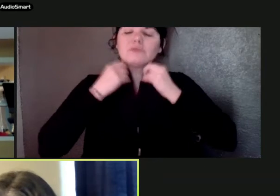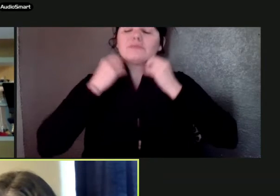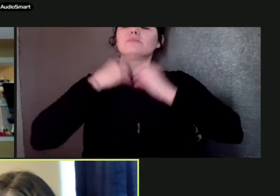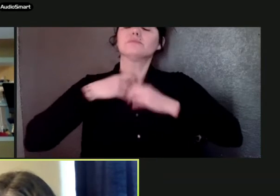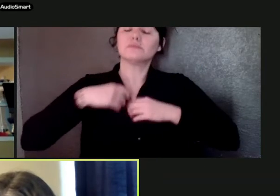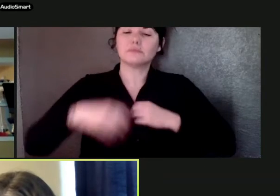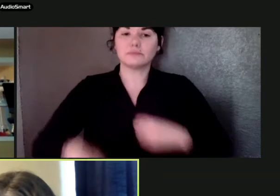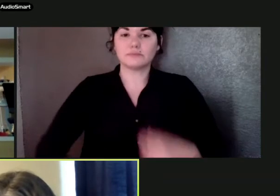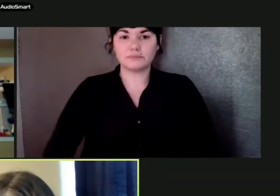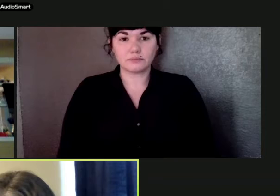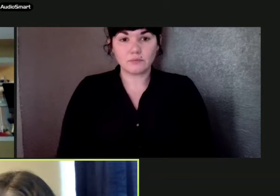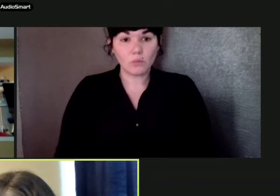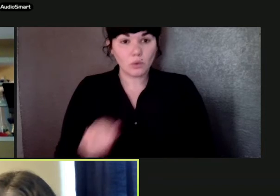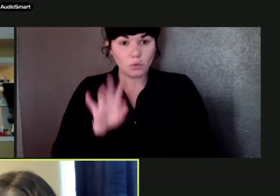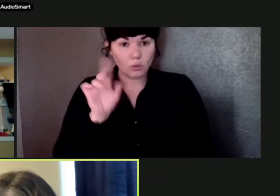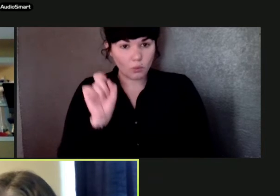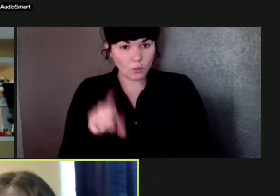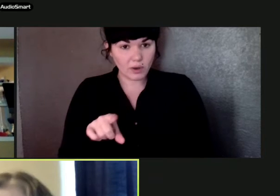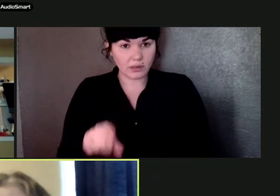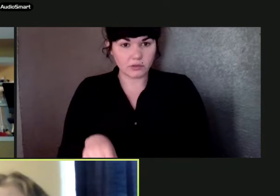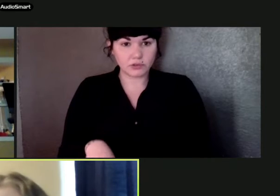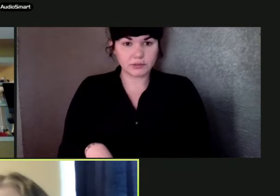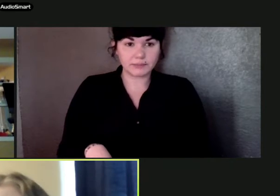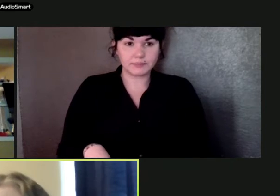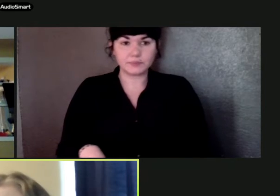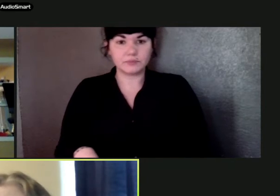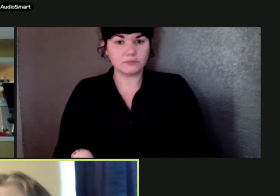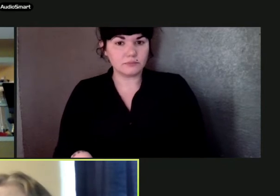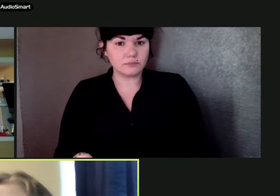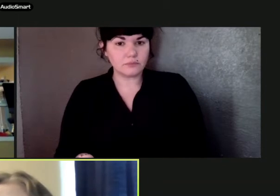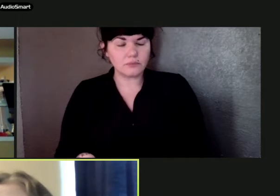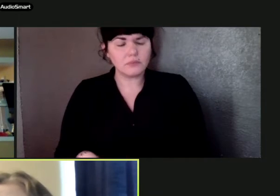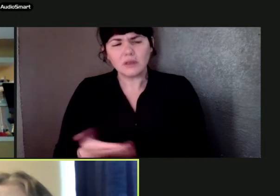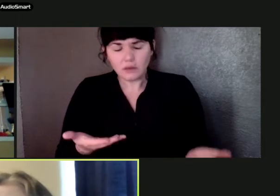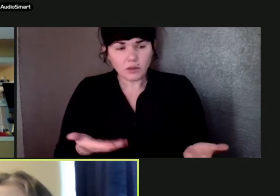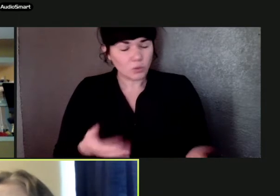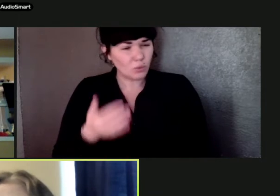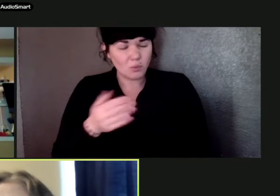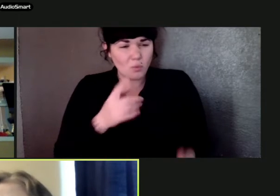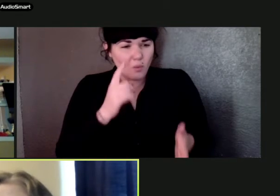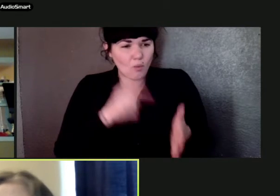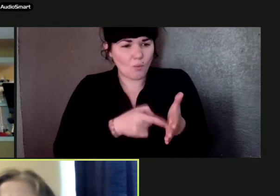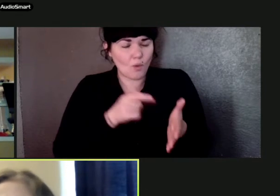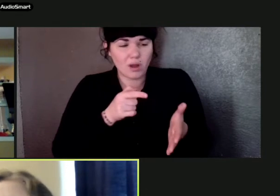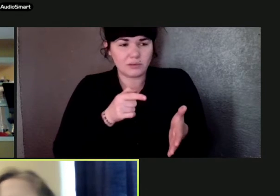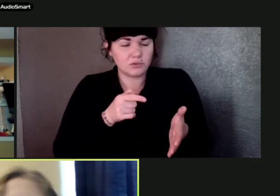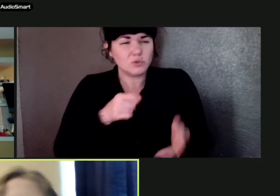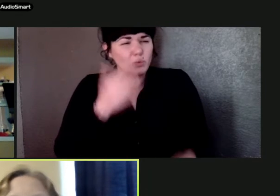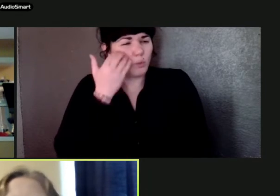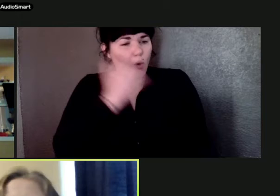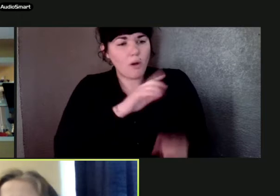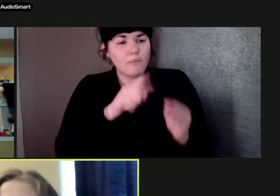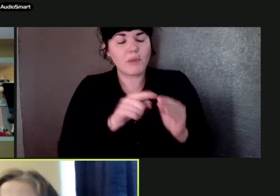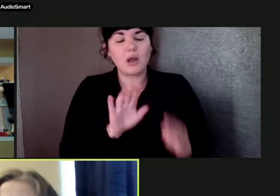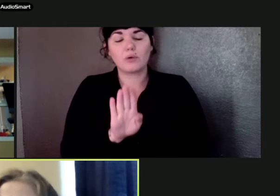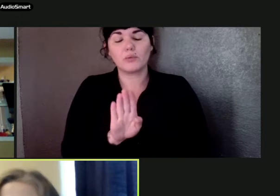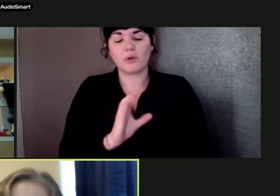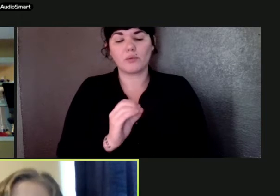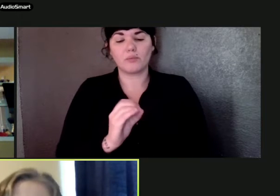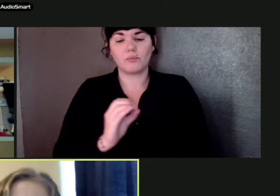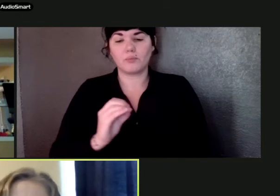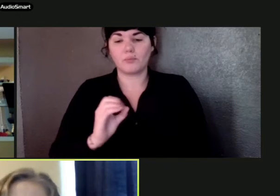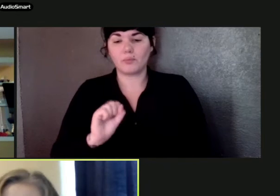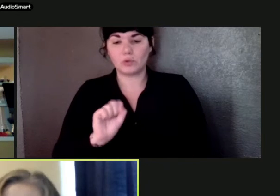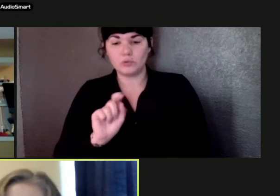any talks about booster shots? So what do we know about